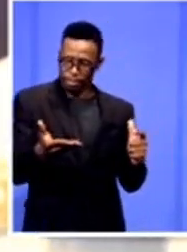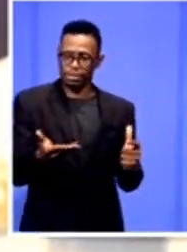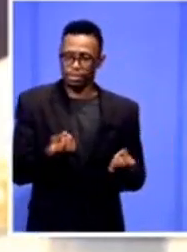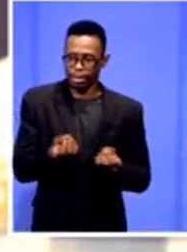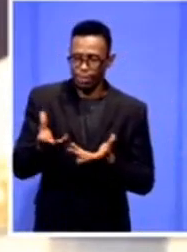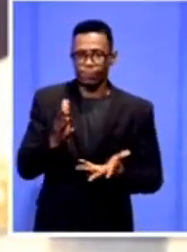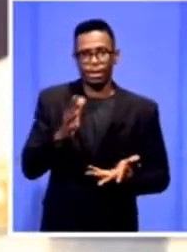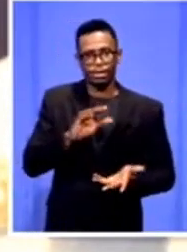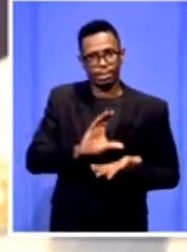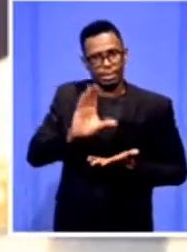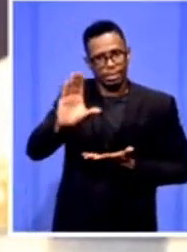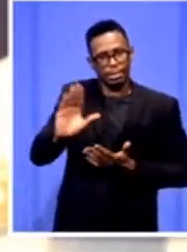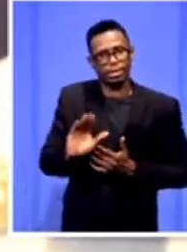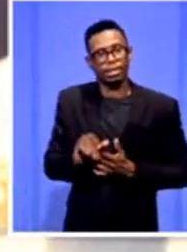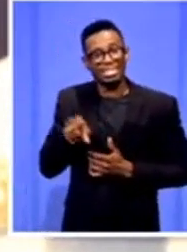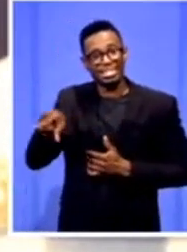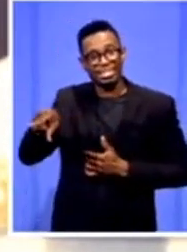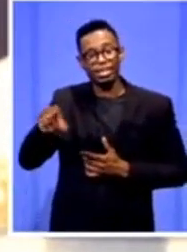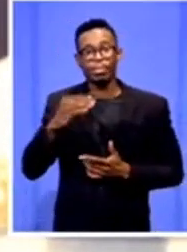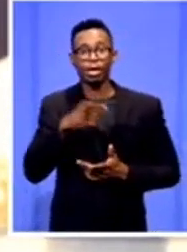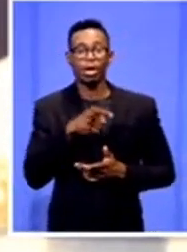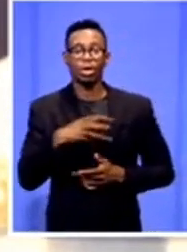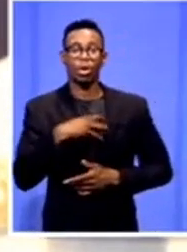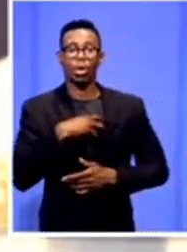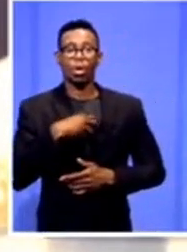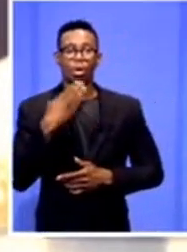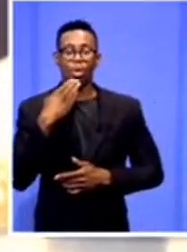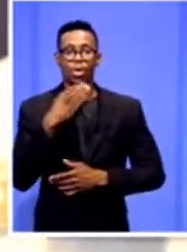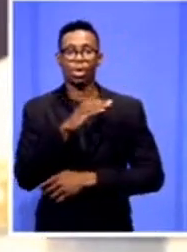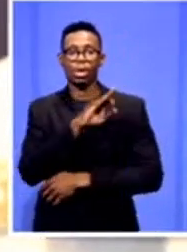51% owned by the Vrede Integrated Farming Trust and